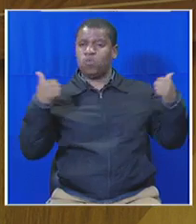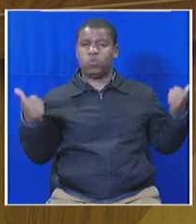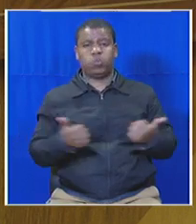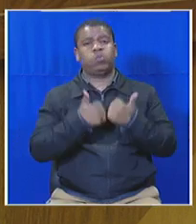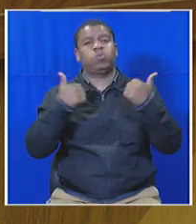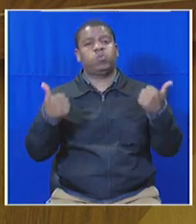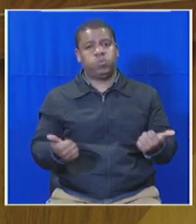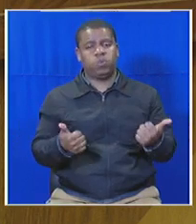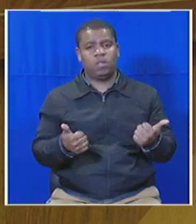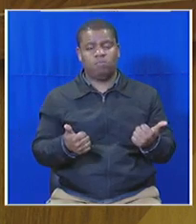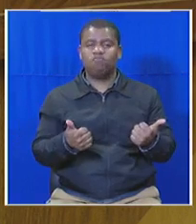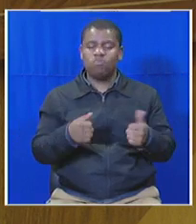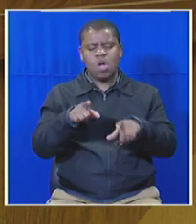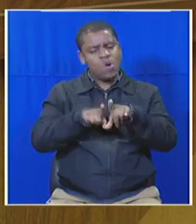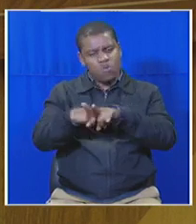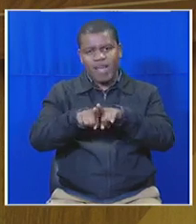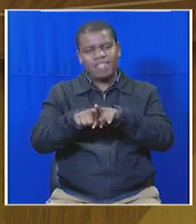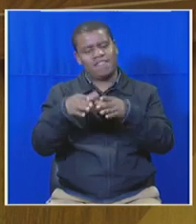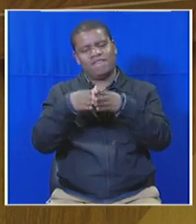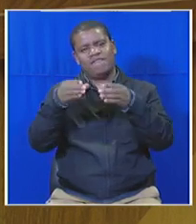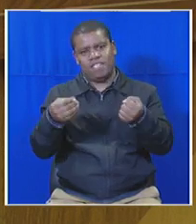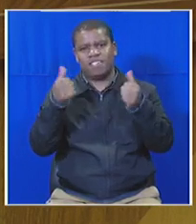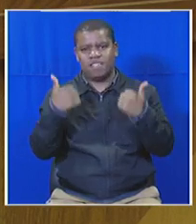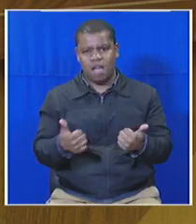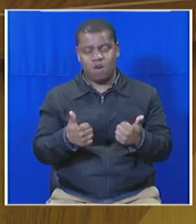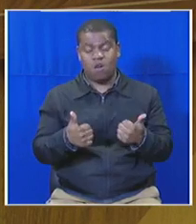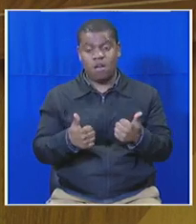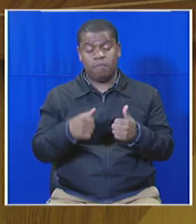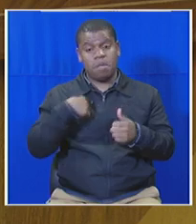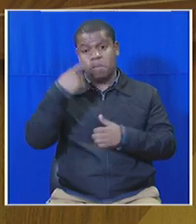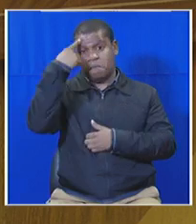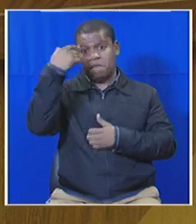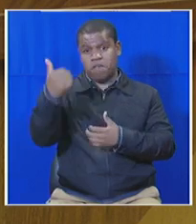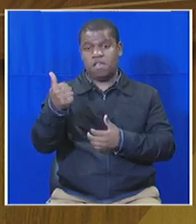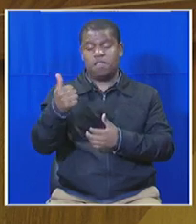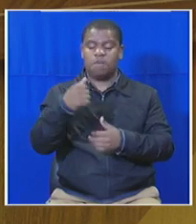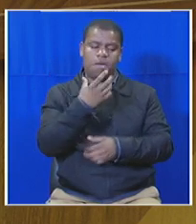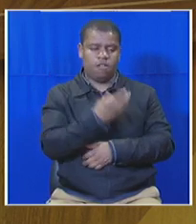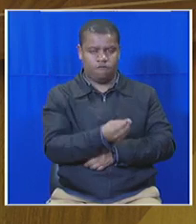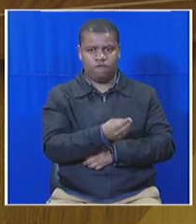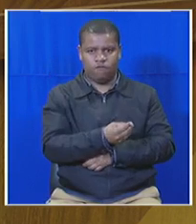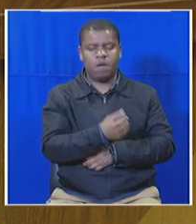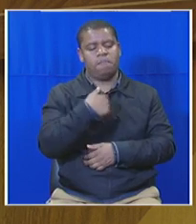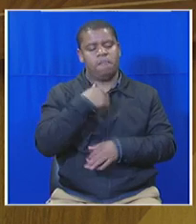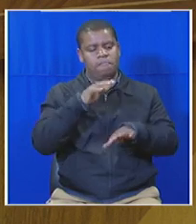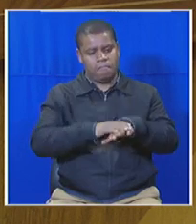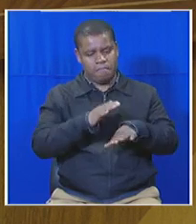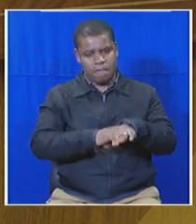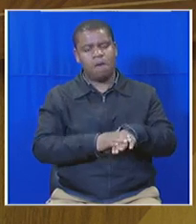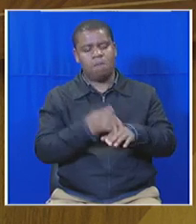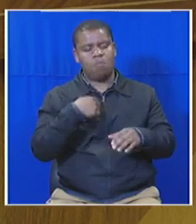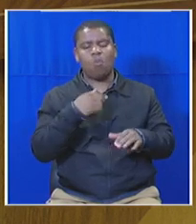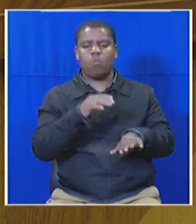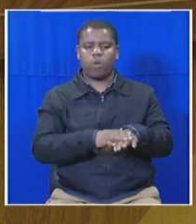You have finished the race. You had faith. Finally, there is laid up for